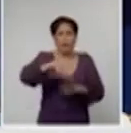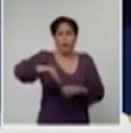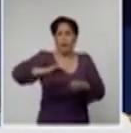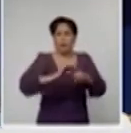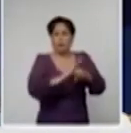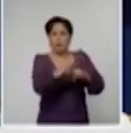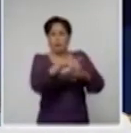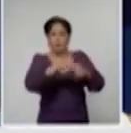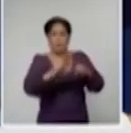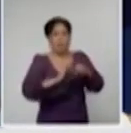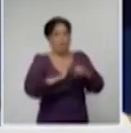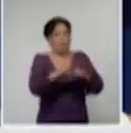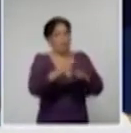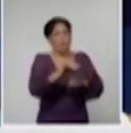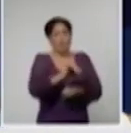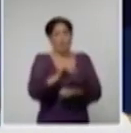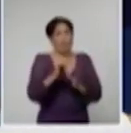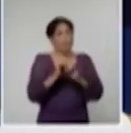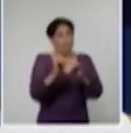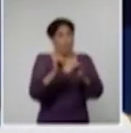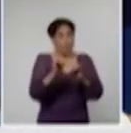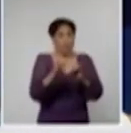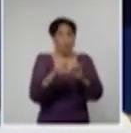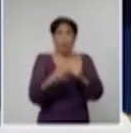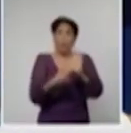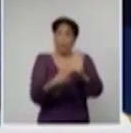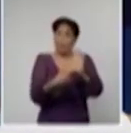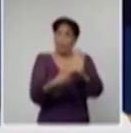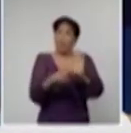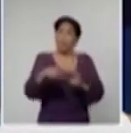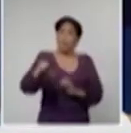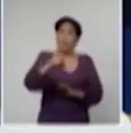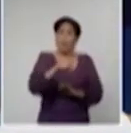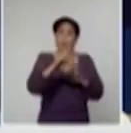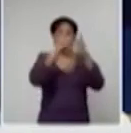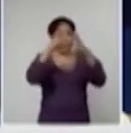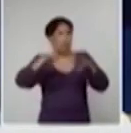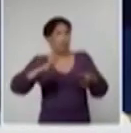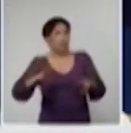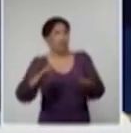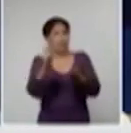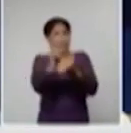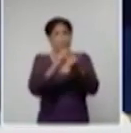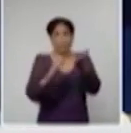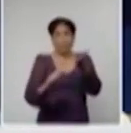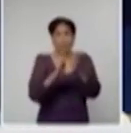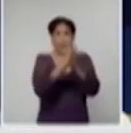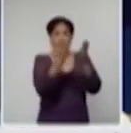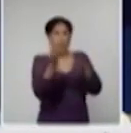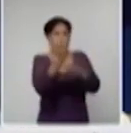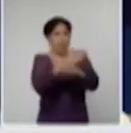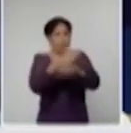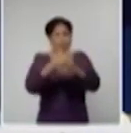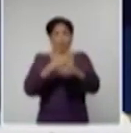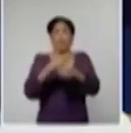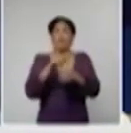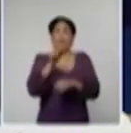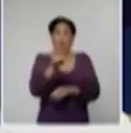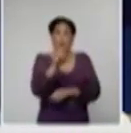Hospital. The world remains with its complexities. All the news reports